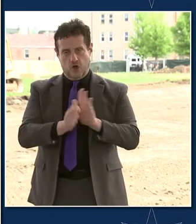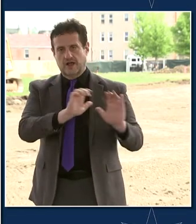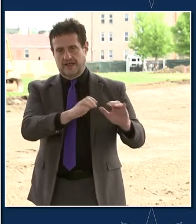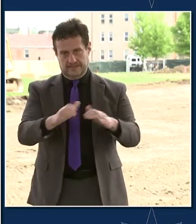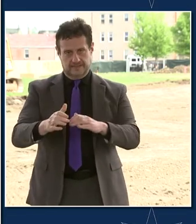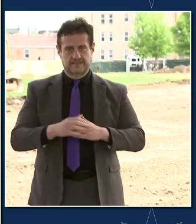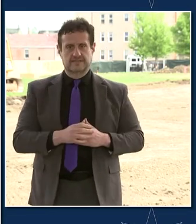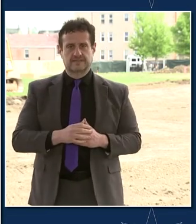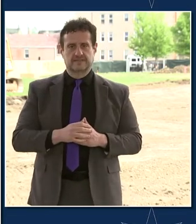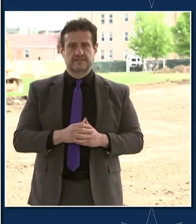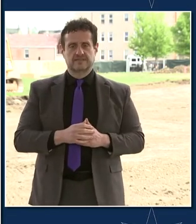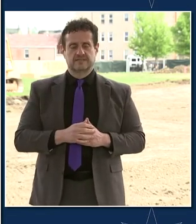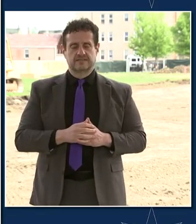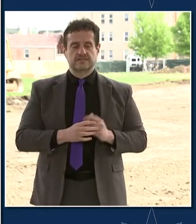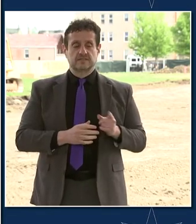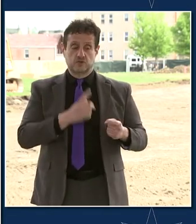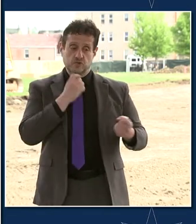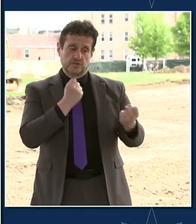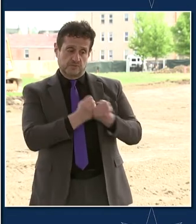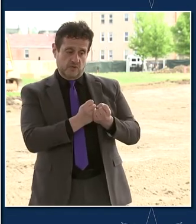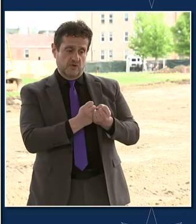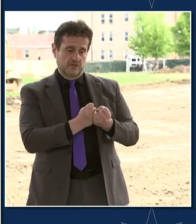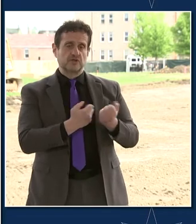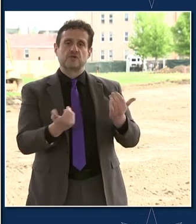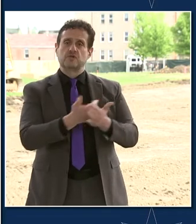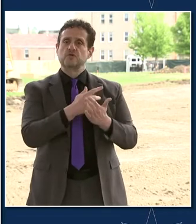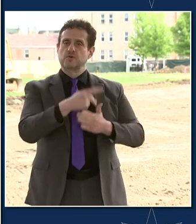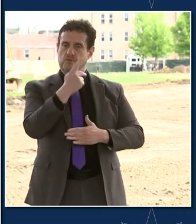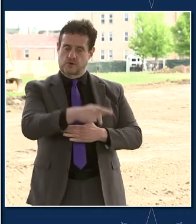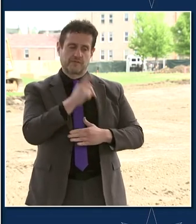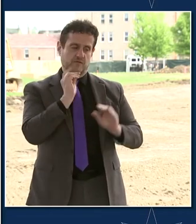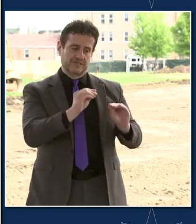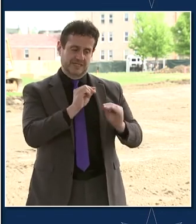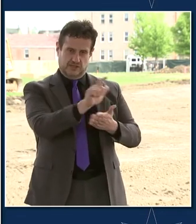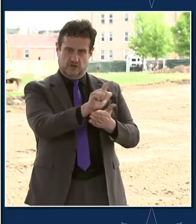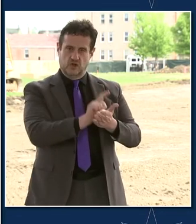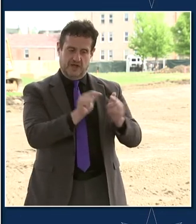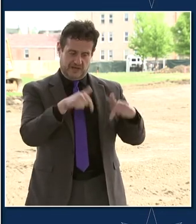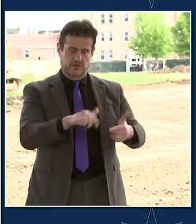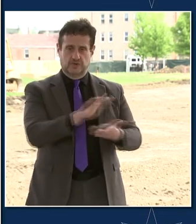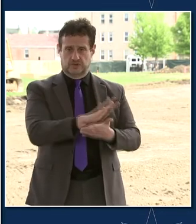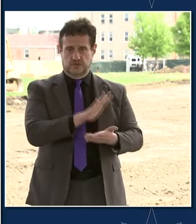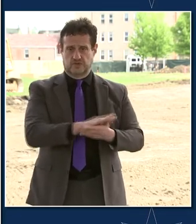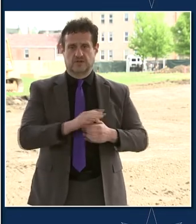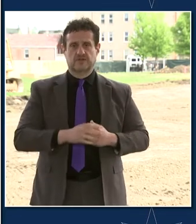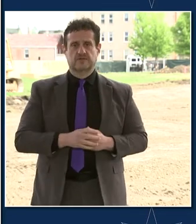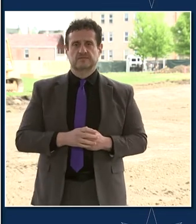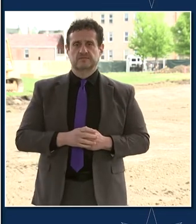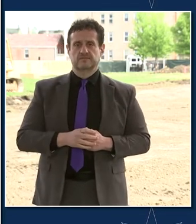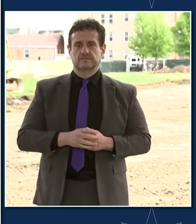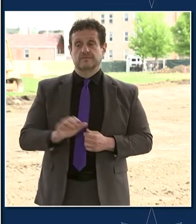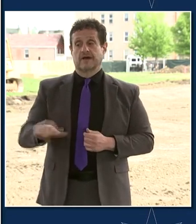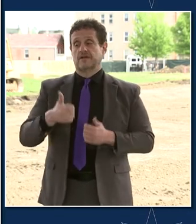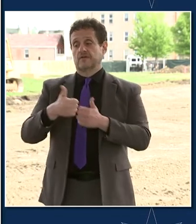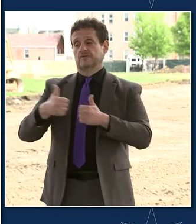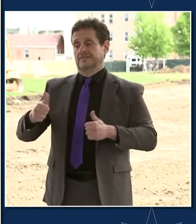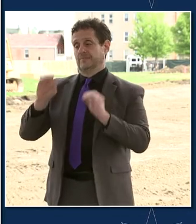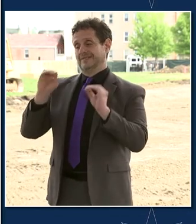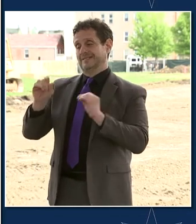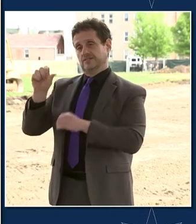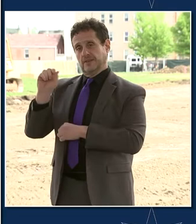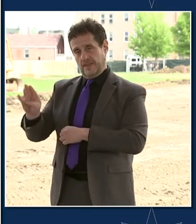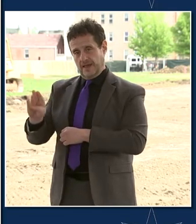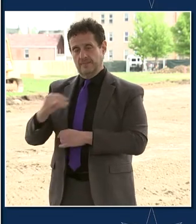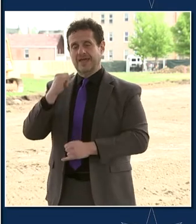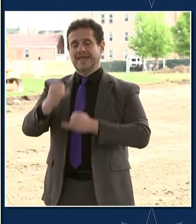new law classroom to really support the new program efforts here at the school, a teaching lab,